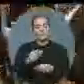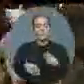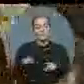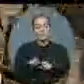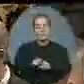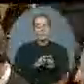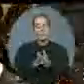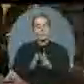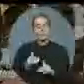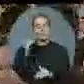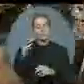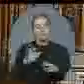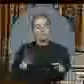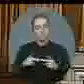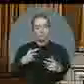member.